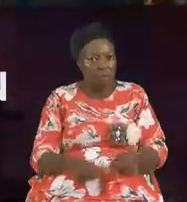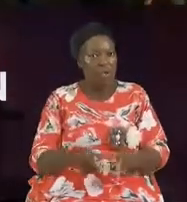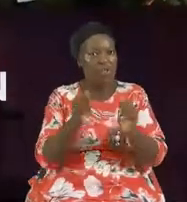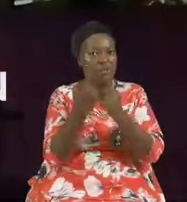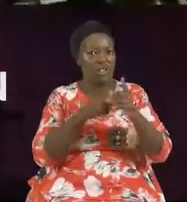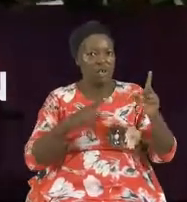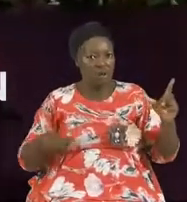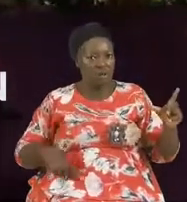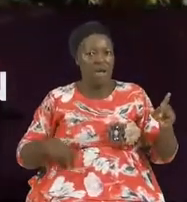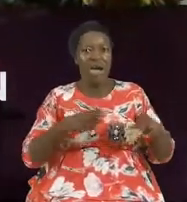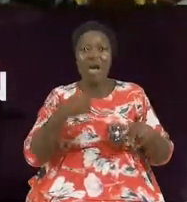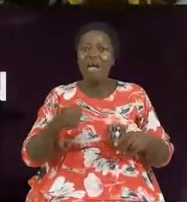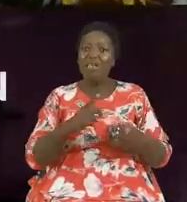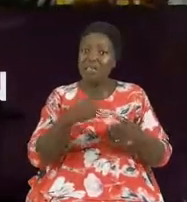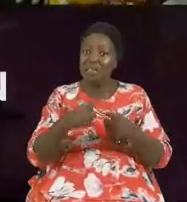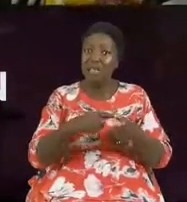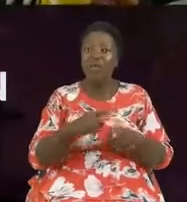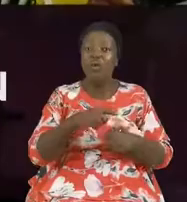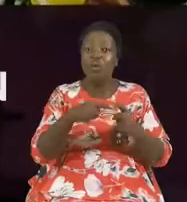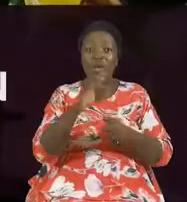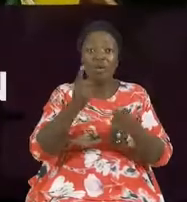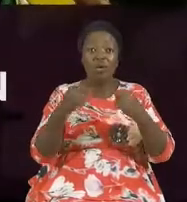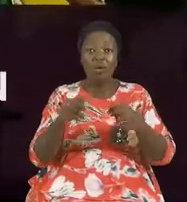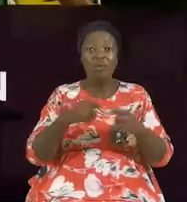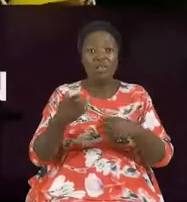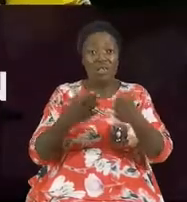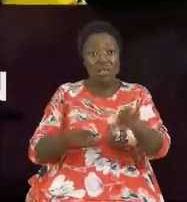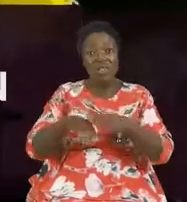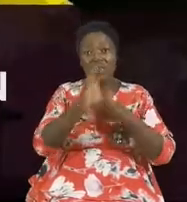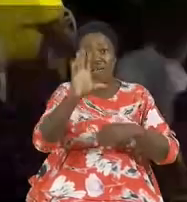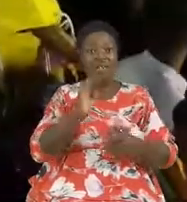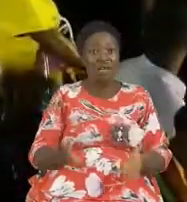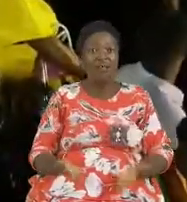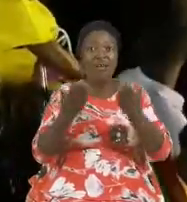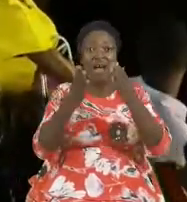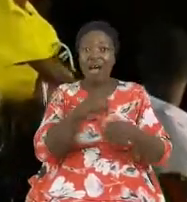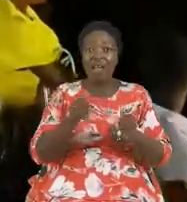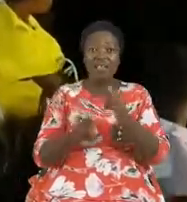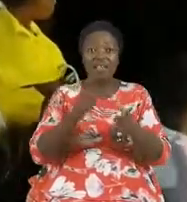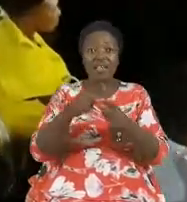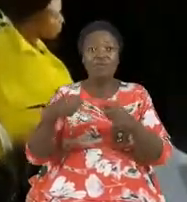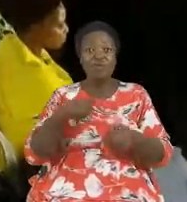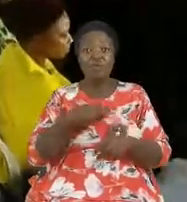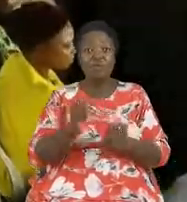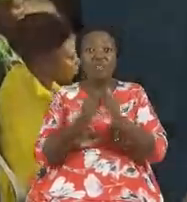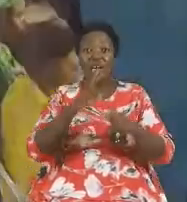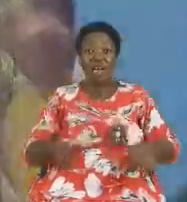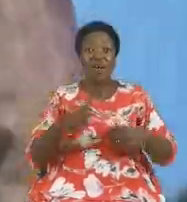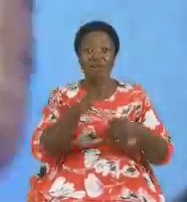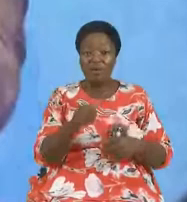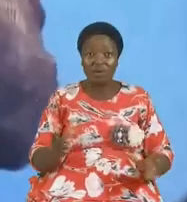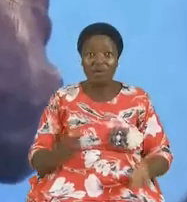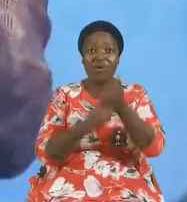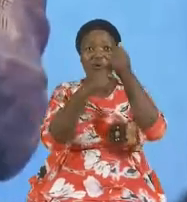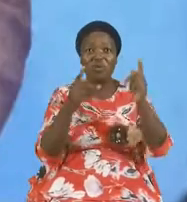If you have given your life to the Lord, you remain with the Lord. And then when he will come, the dead in Christ shall rise.